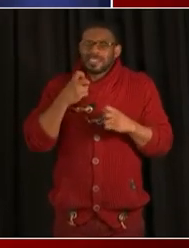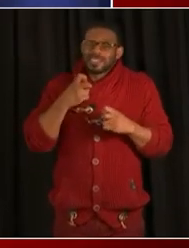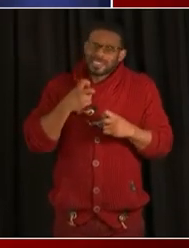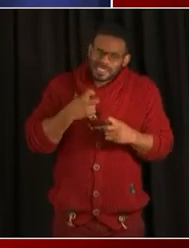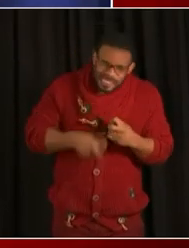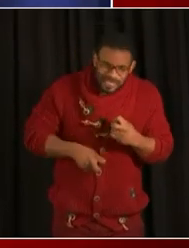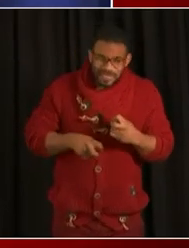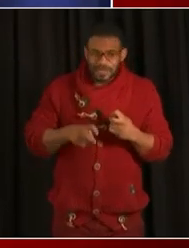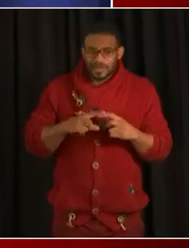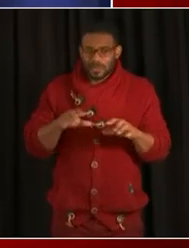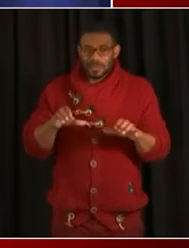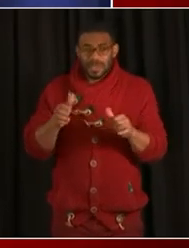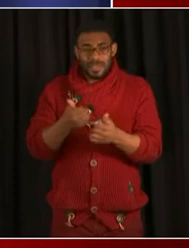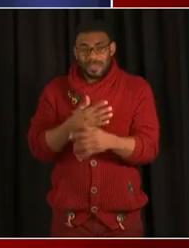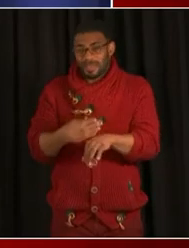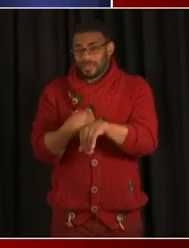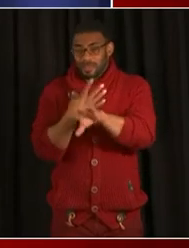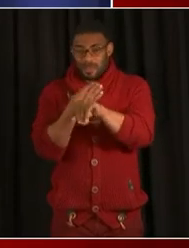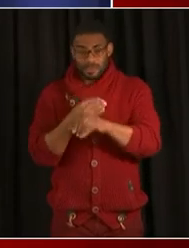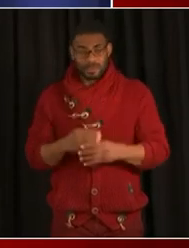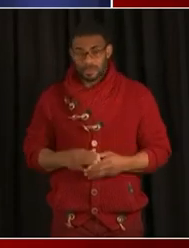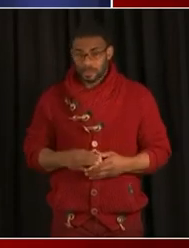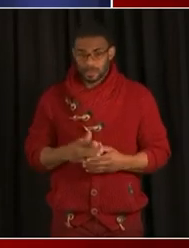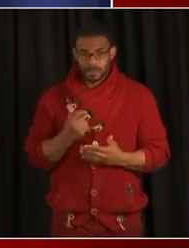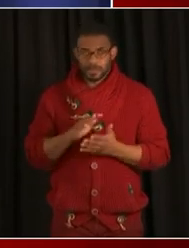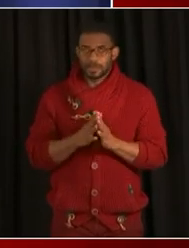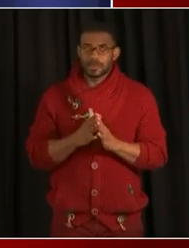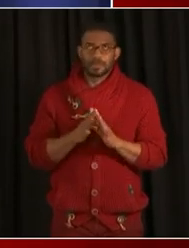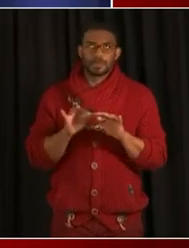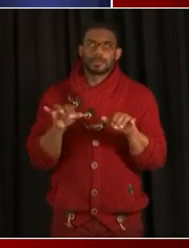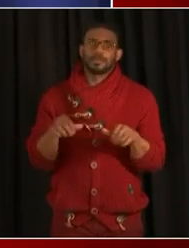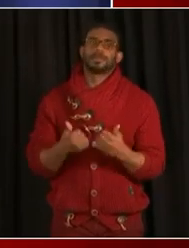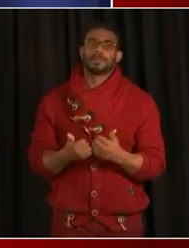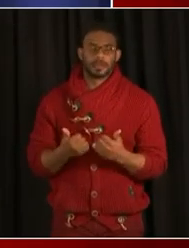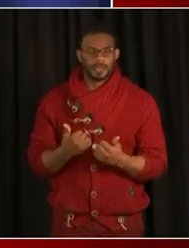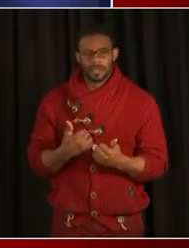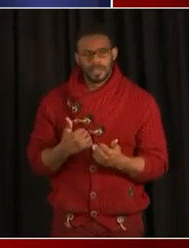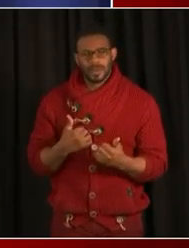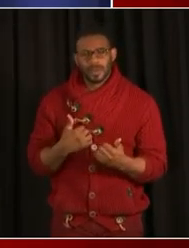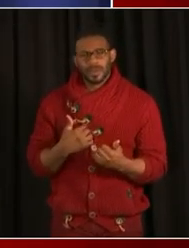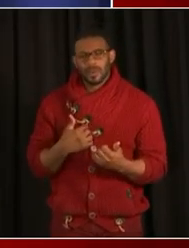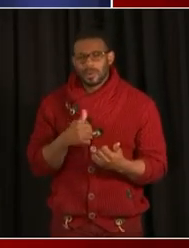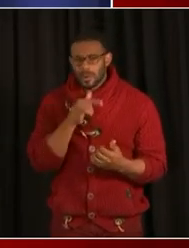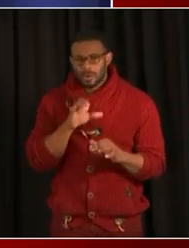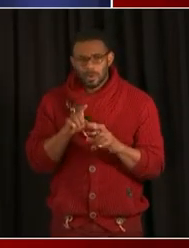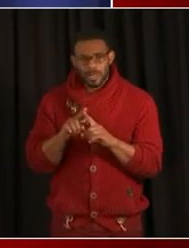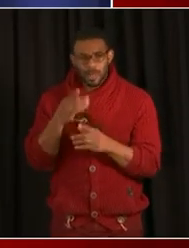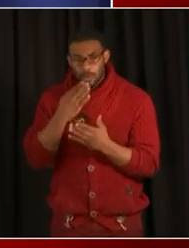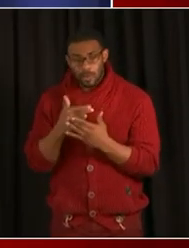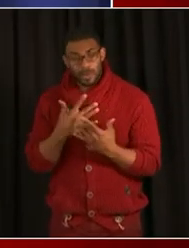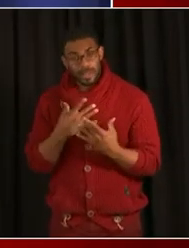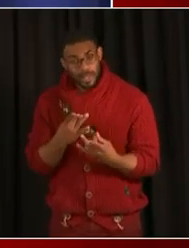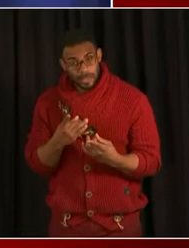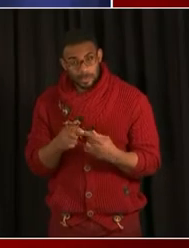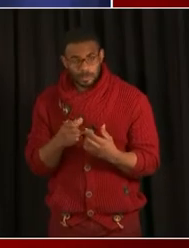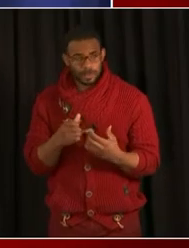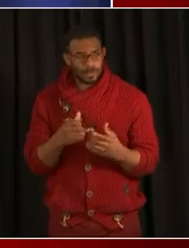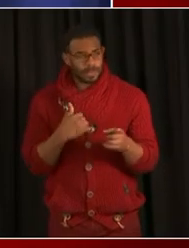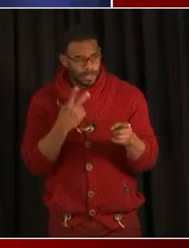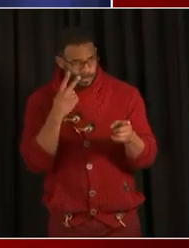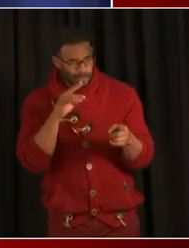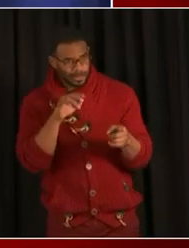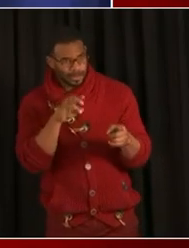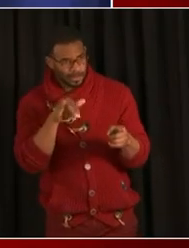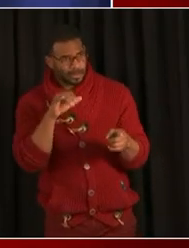so difficult to do everything virtually. Yeah. It's just become such a challenge, and we don't do it as well as we'd like to. So. And I